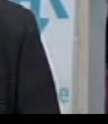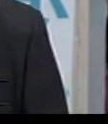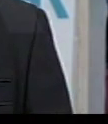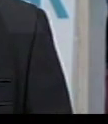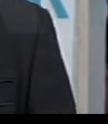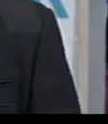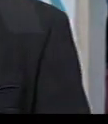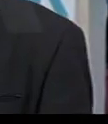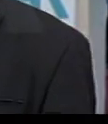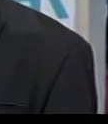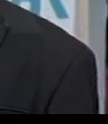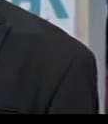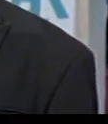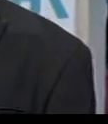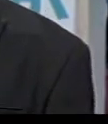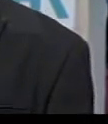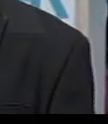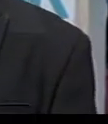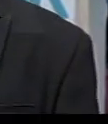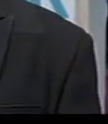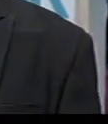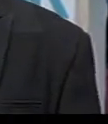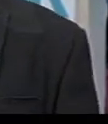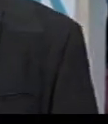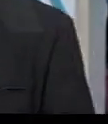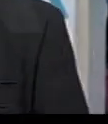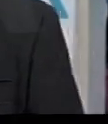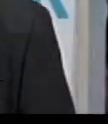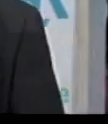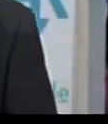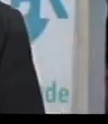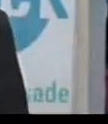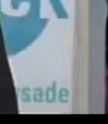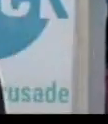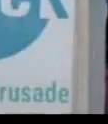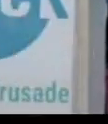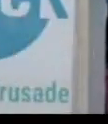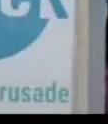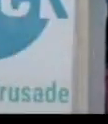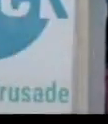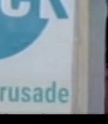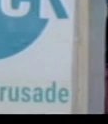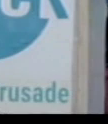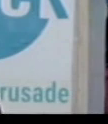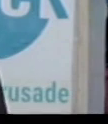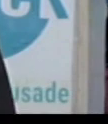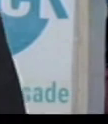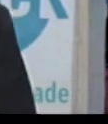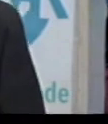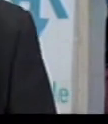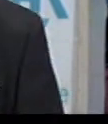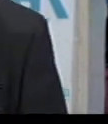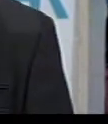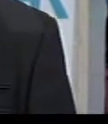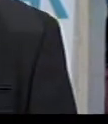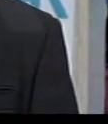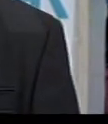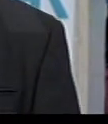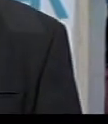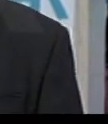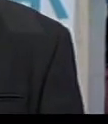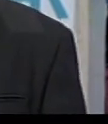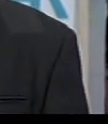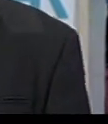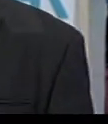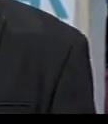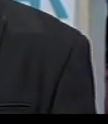2021, Showers of Blessing. I was a farmer at Edo State. I've been battling with this embarrassing problem, urinary problem, for